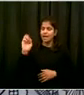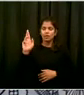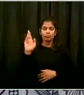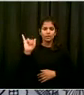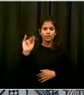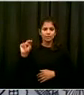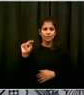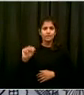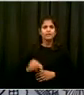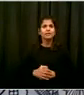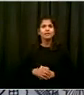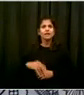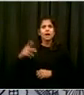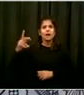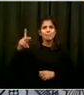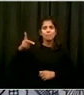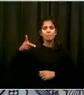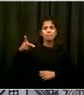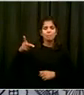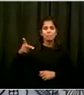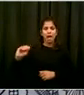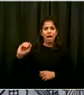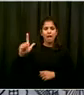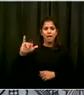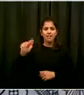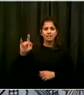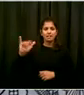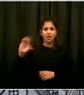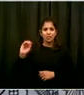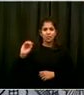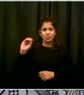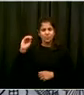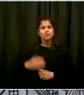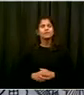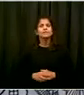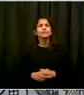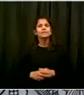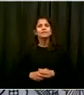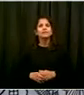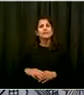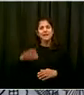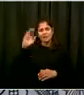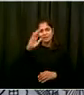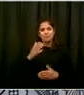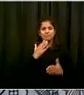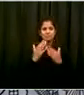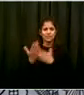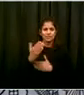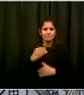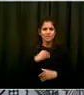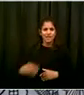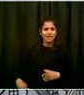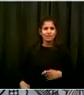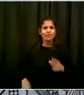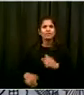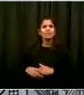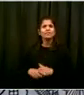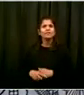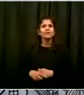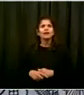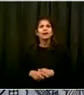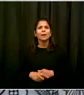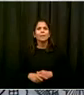Good morning, Mr. Mayor. The governor said yesterday that he is going to require 400 city